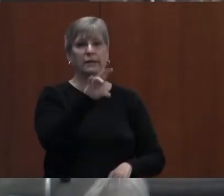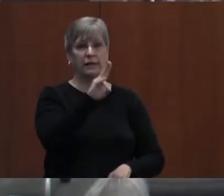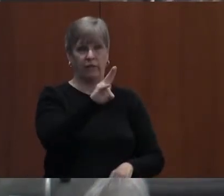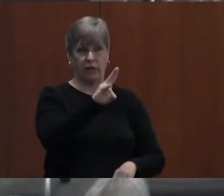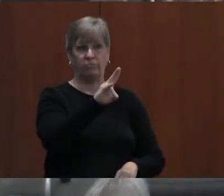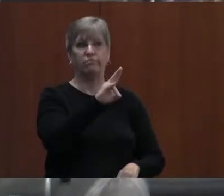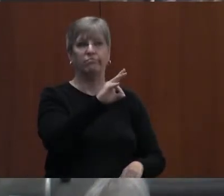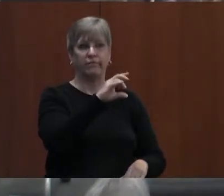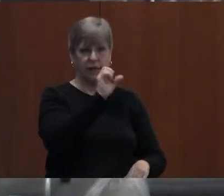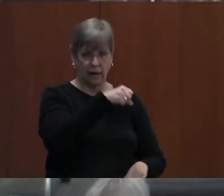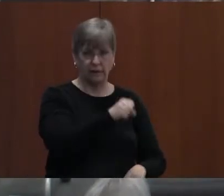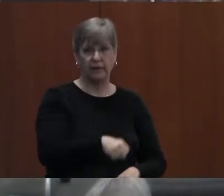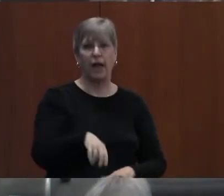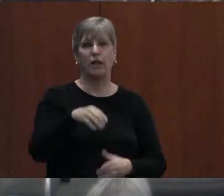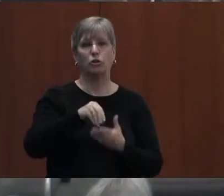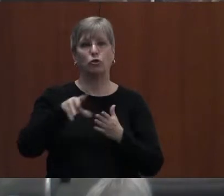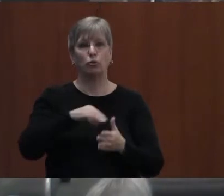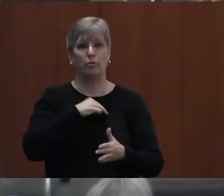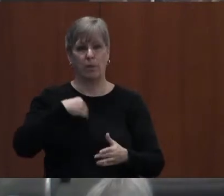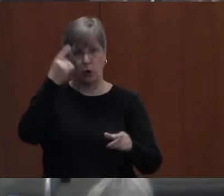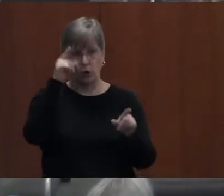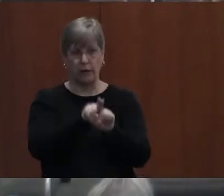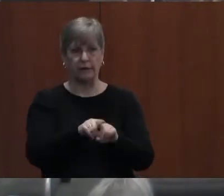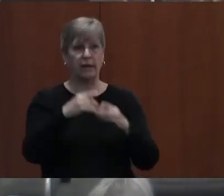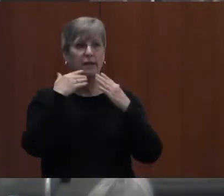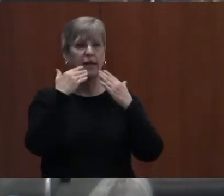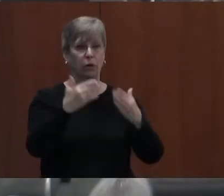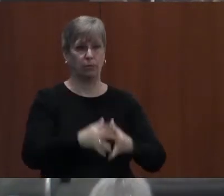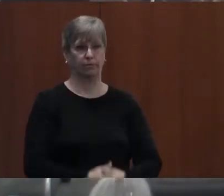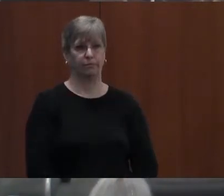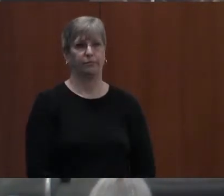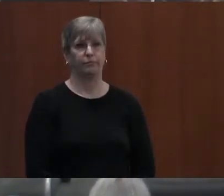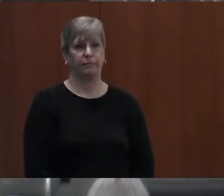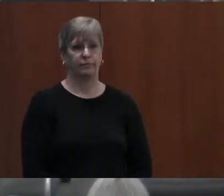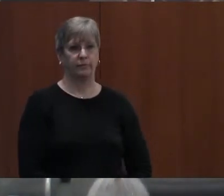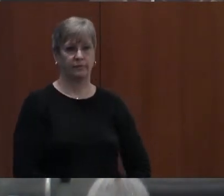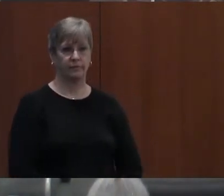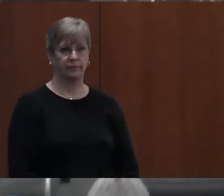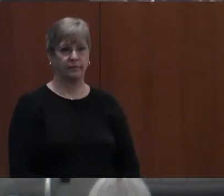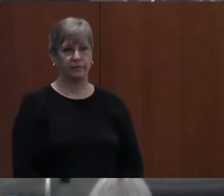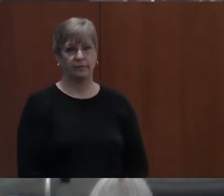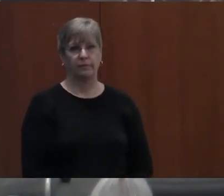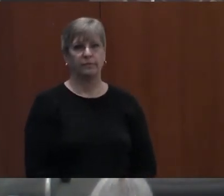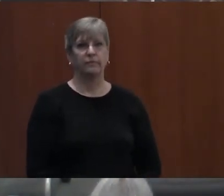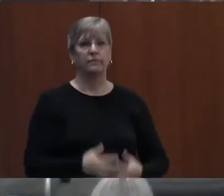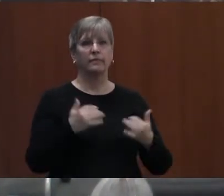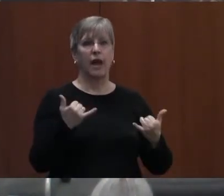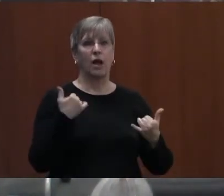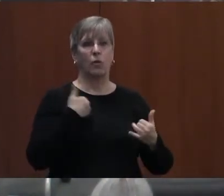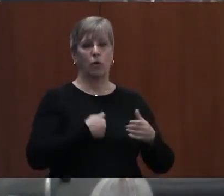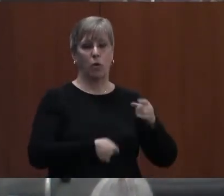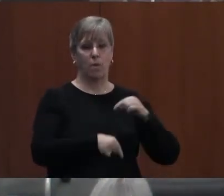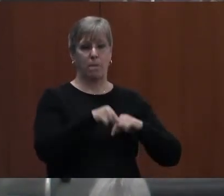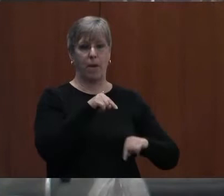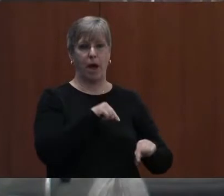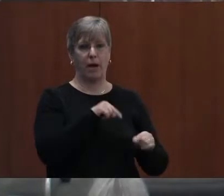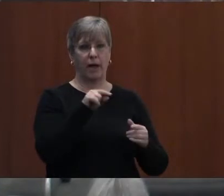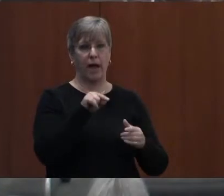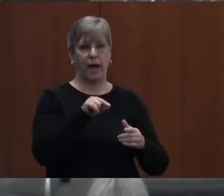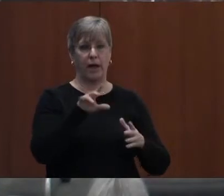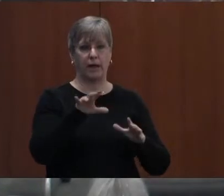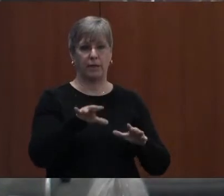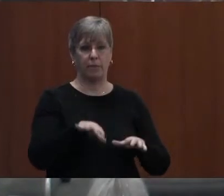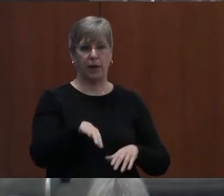and the student member concurs. Thank you. Thank you. We're going to go back and pick